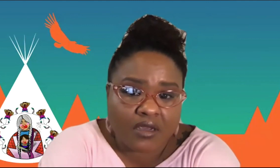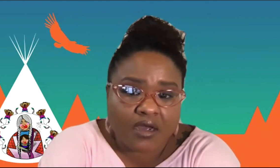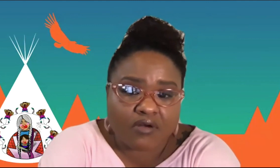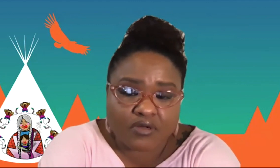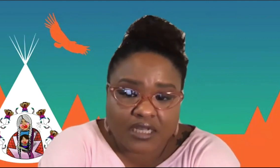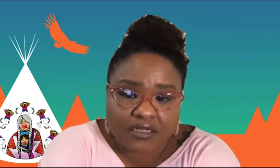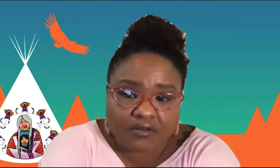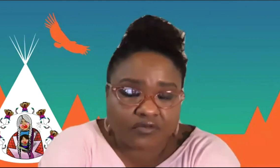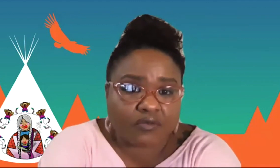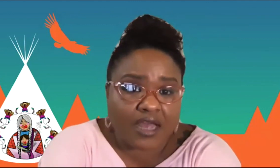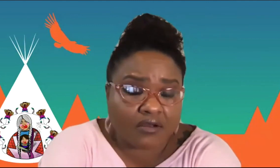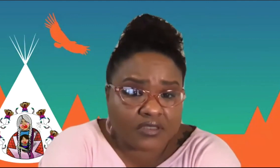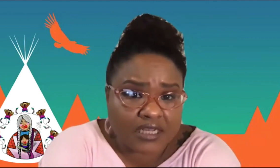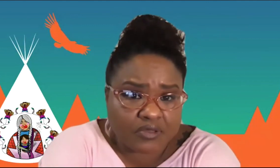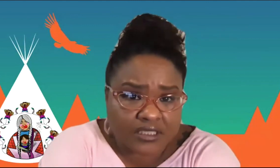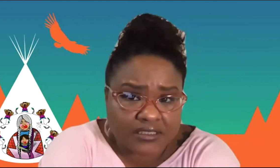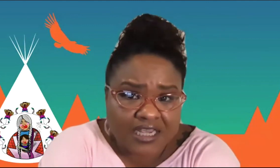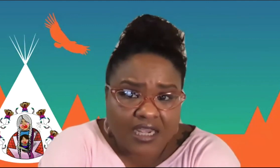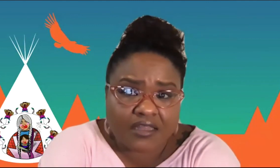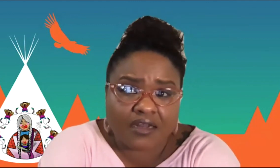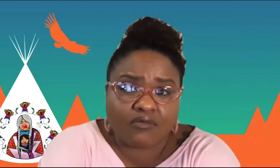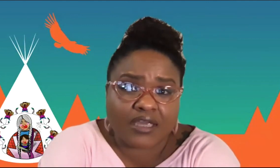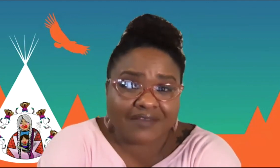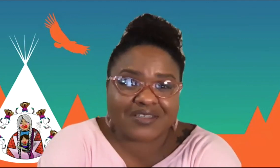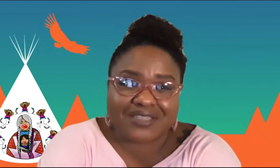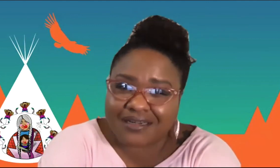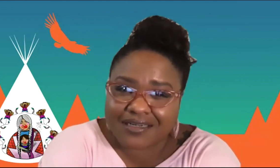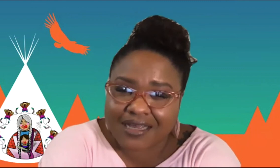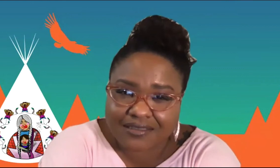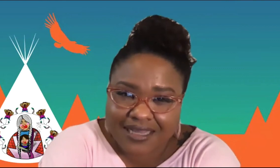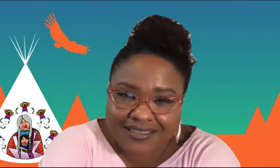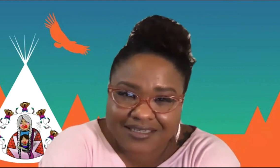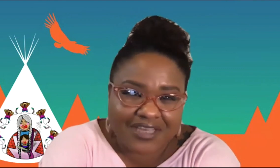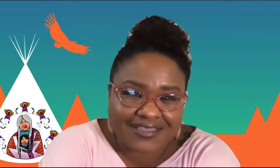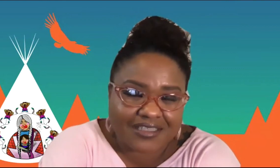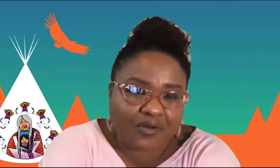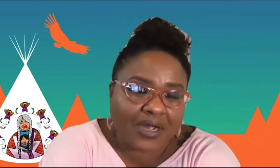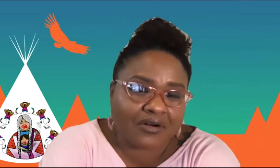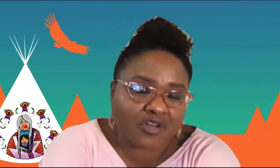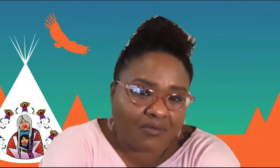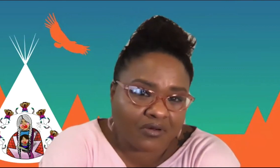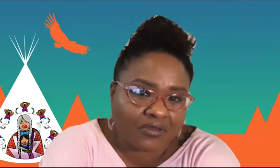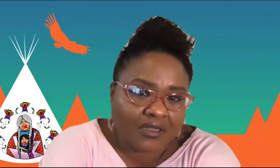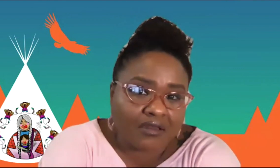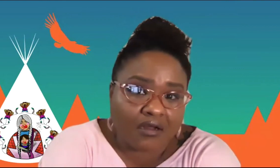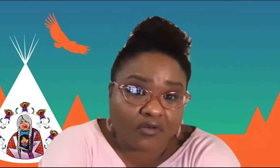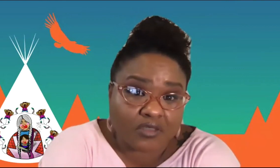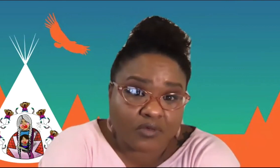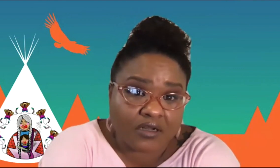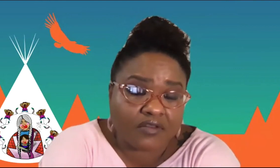Department, a representative from the Idaho State Police, and then we have some tentative yeses from our tribal